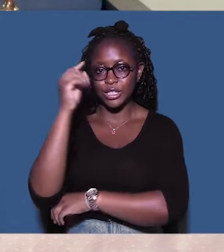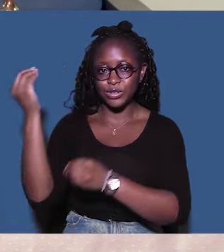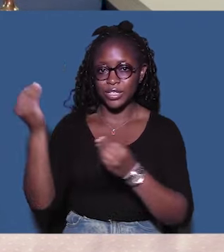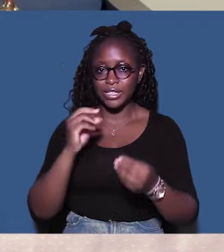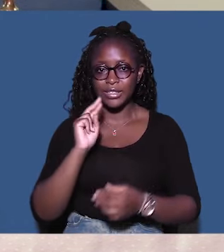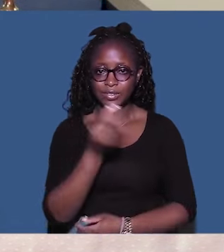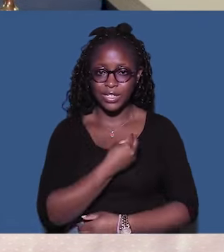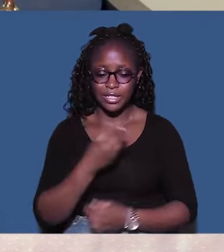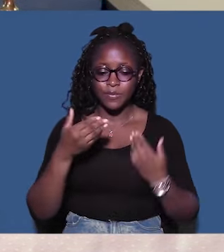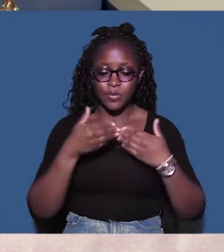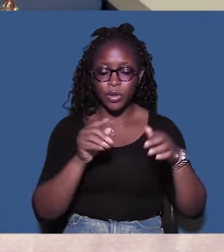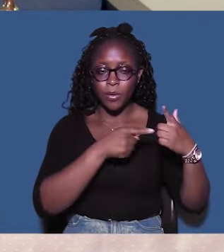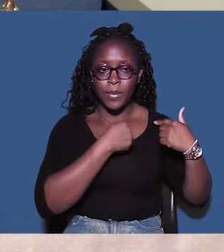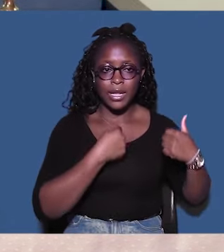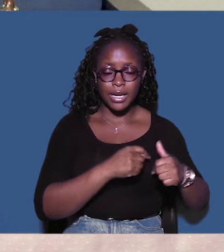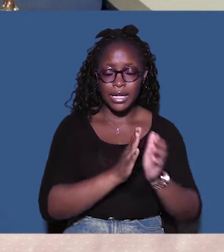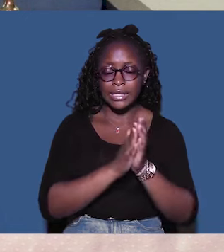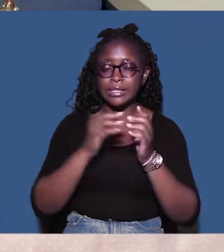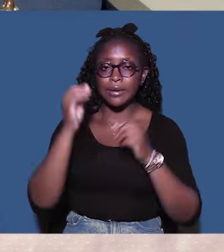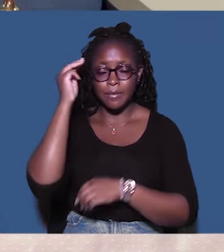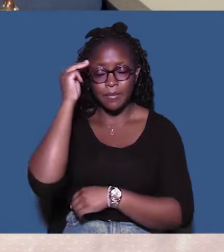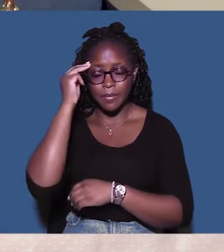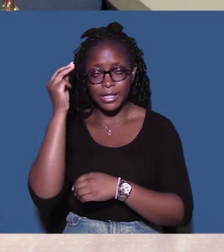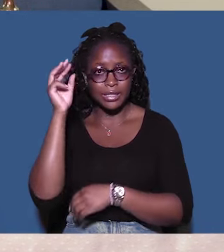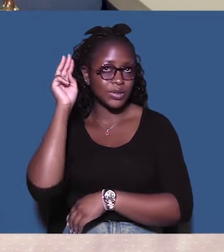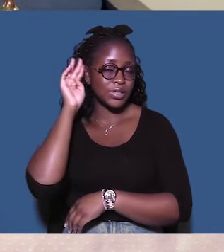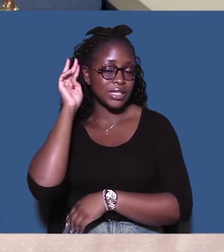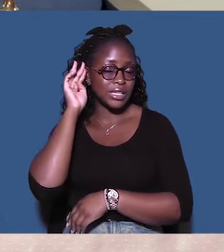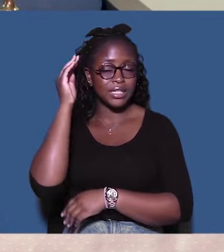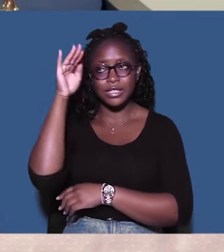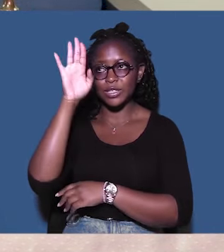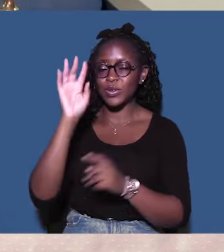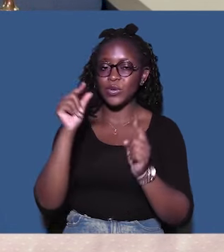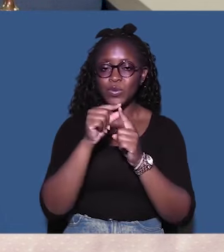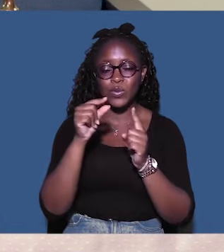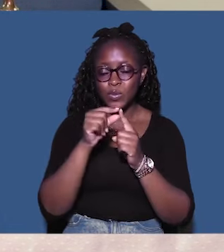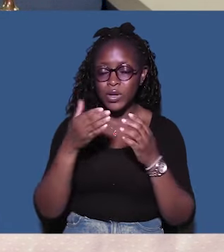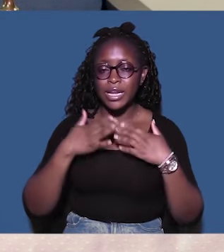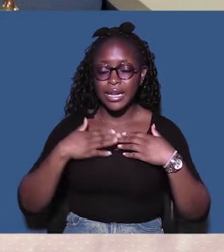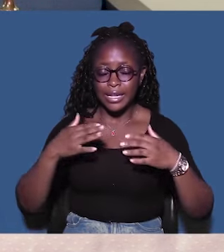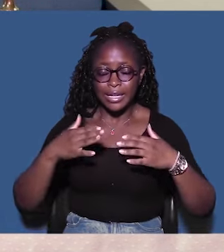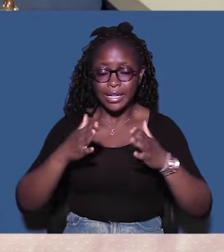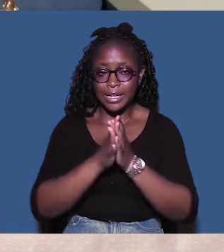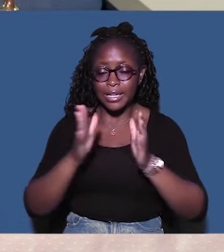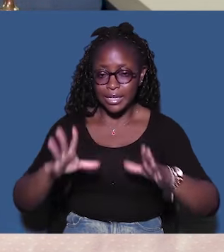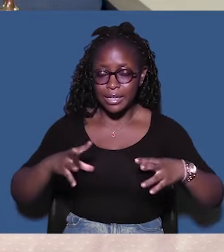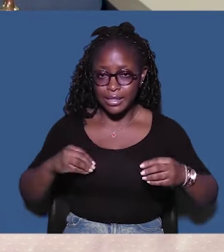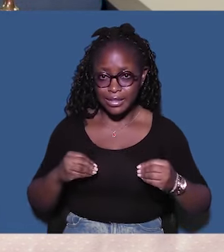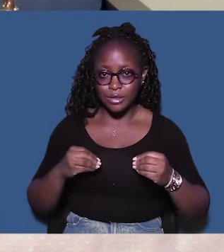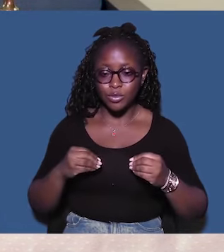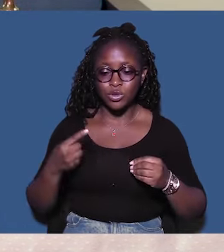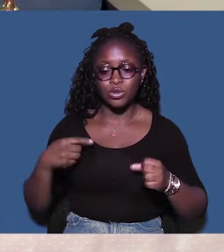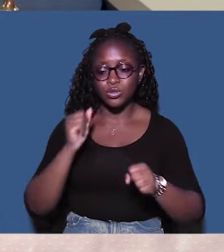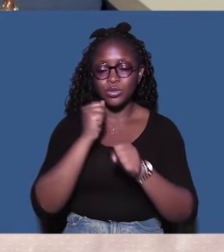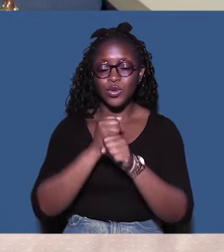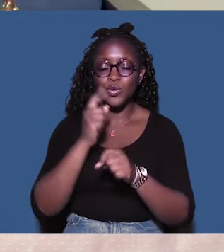our hearts and our minds to understand your word and to receive it, that we may be able to do that which you call us to